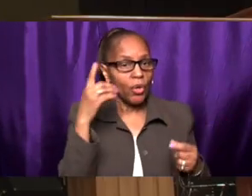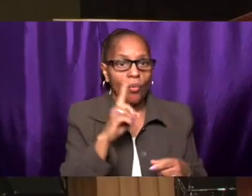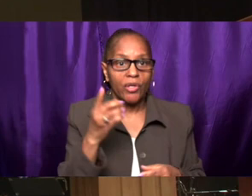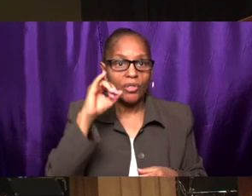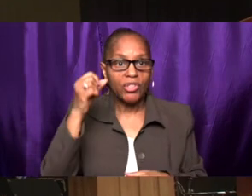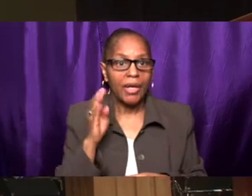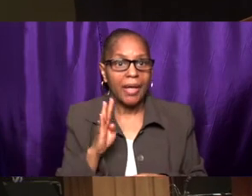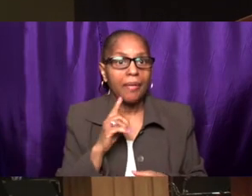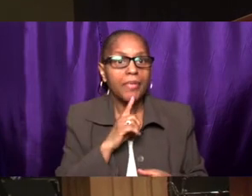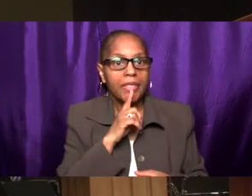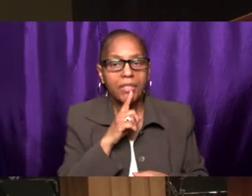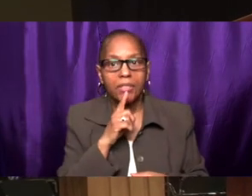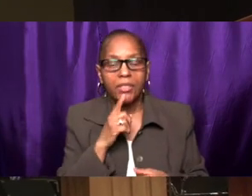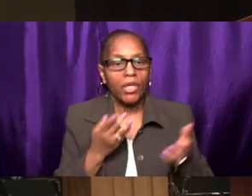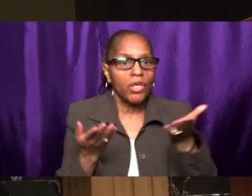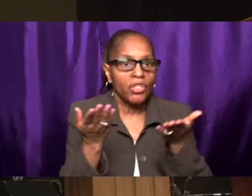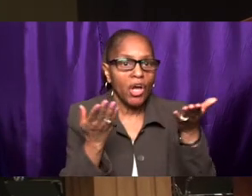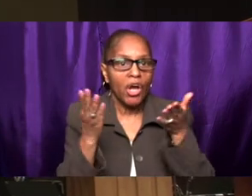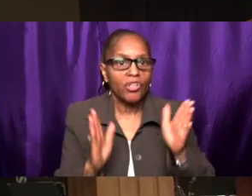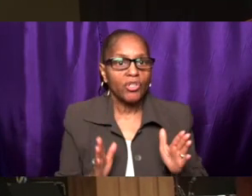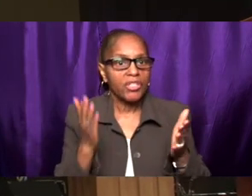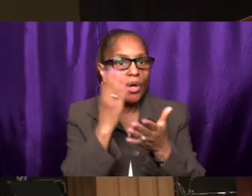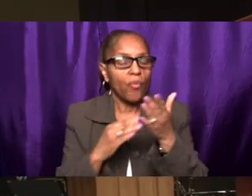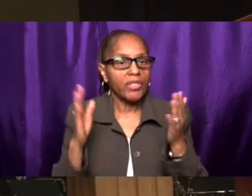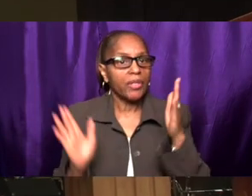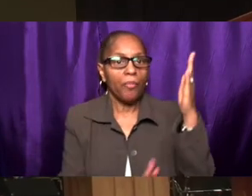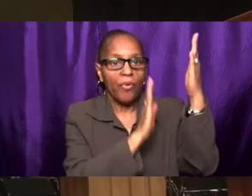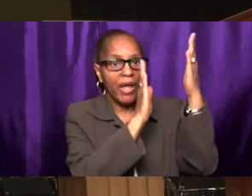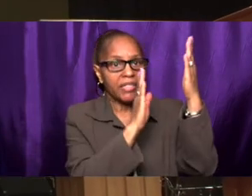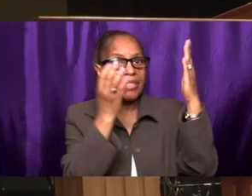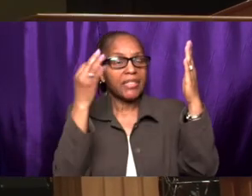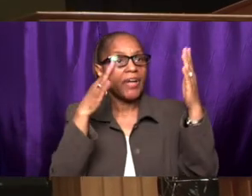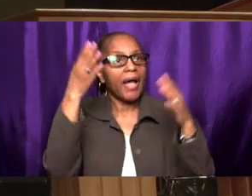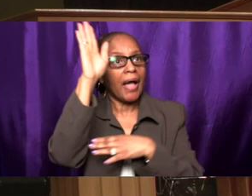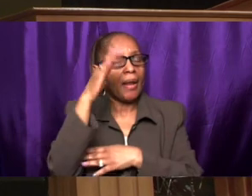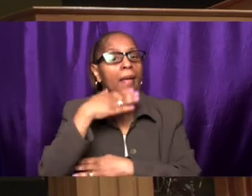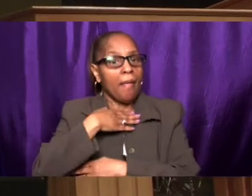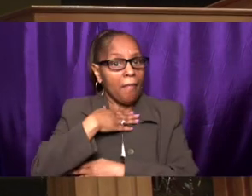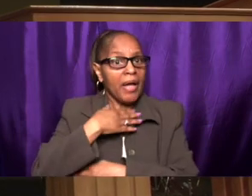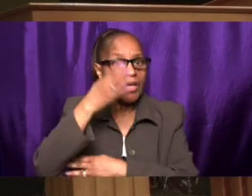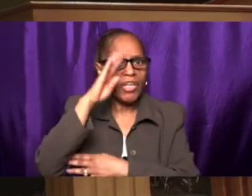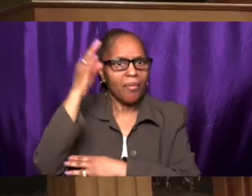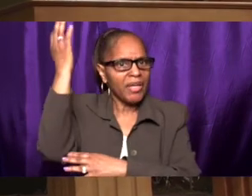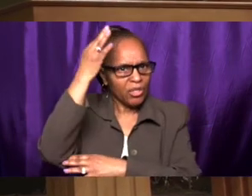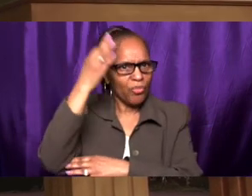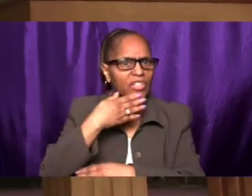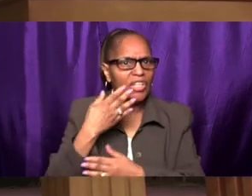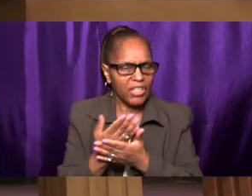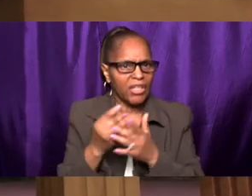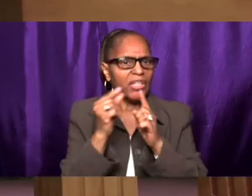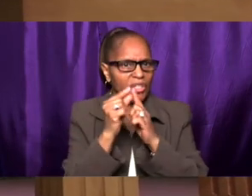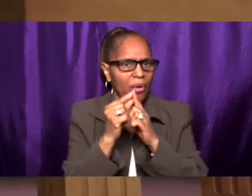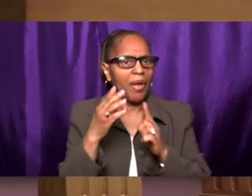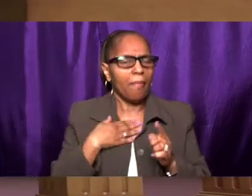is? To usher somebody into the presence of God. My job ain't to preach a good sermon.